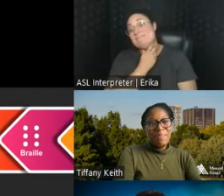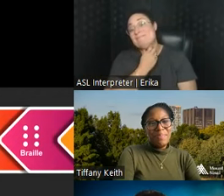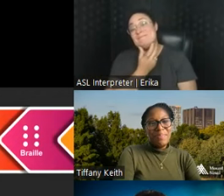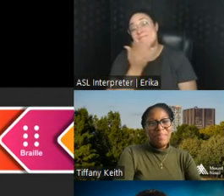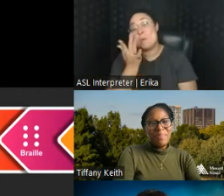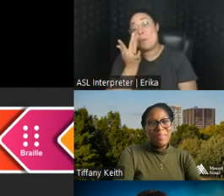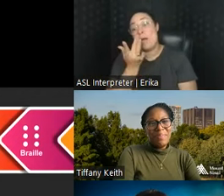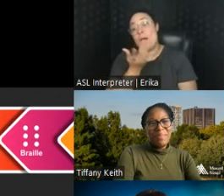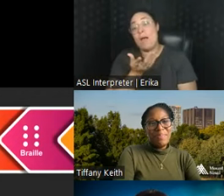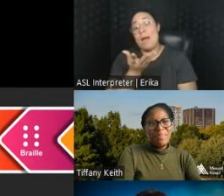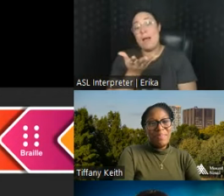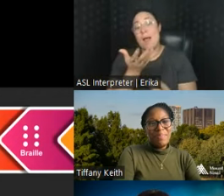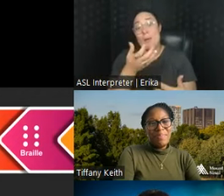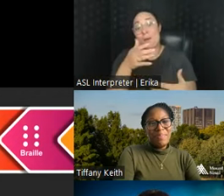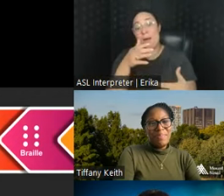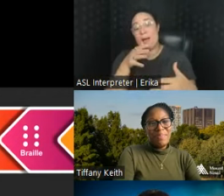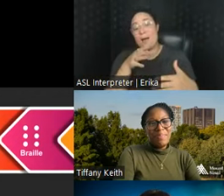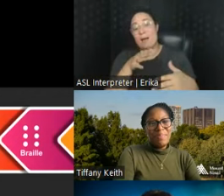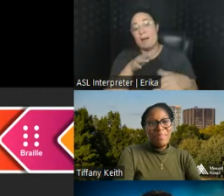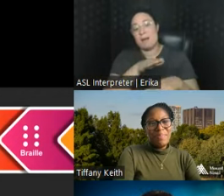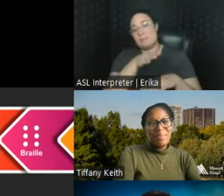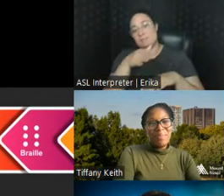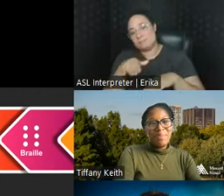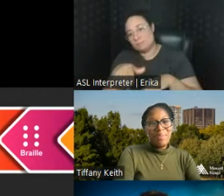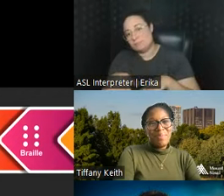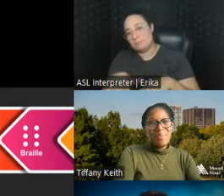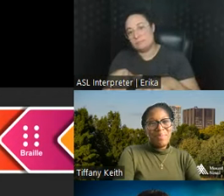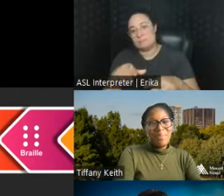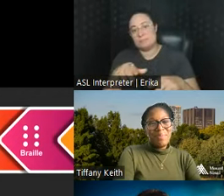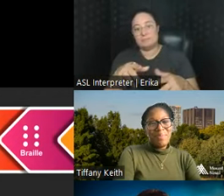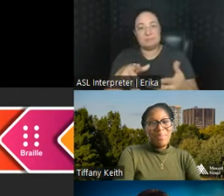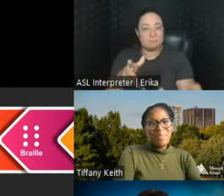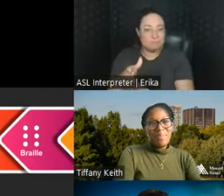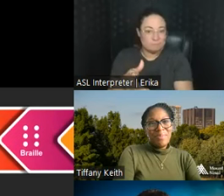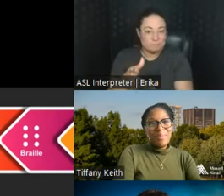is trying to access the ramp here at the edge of the sidewalk.